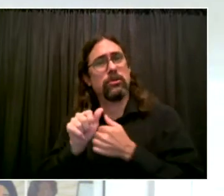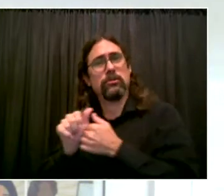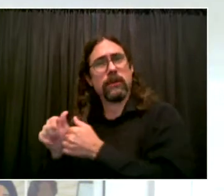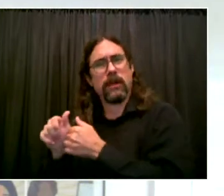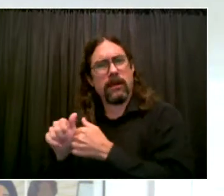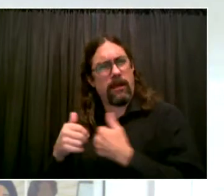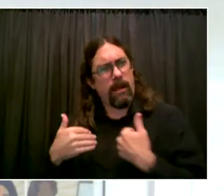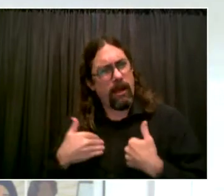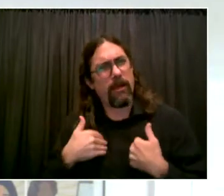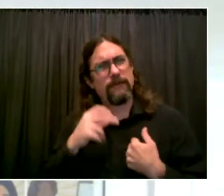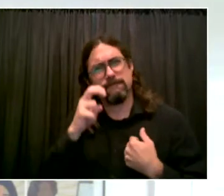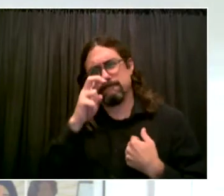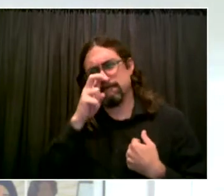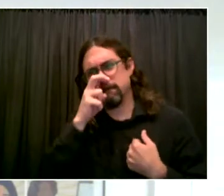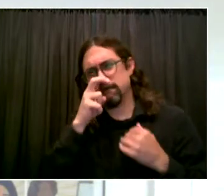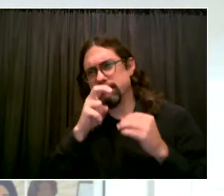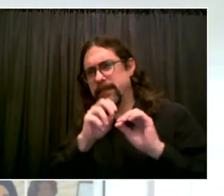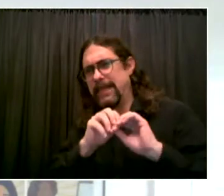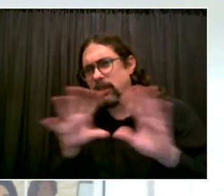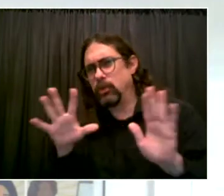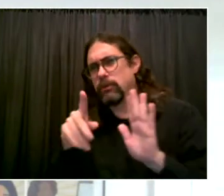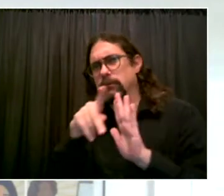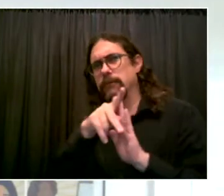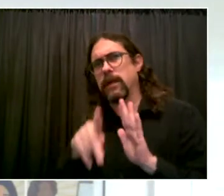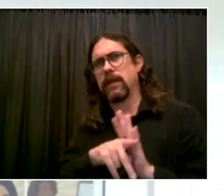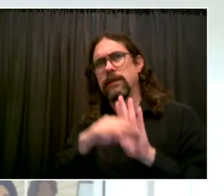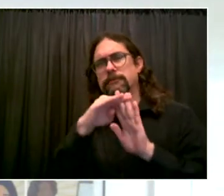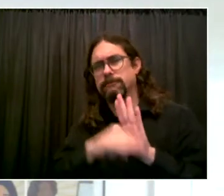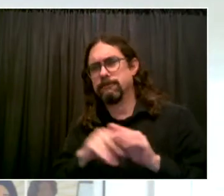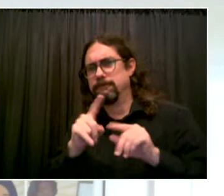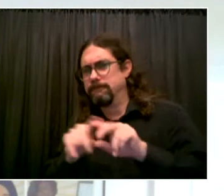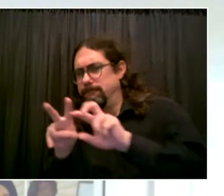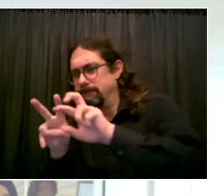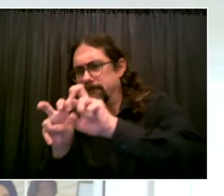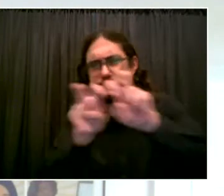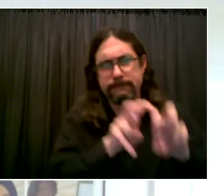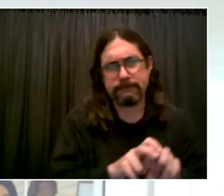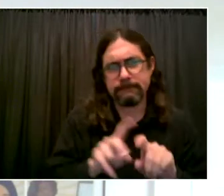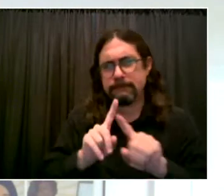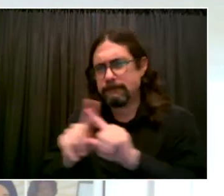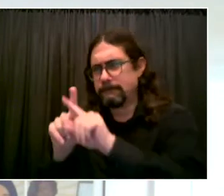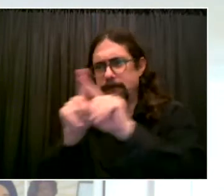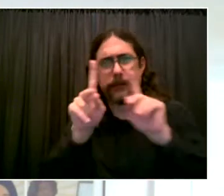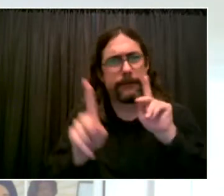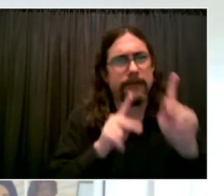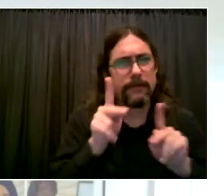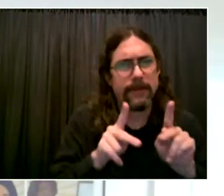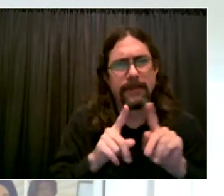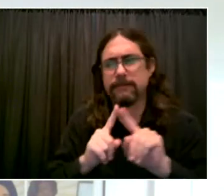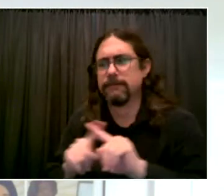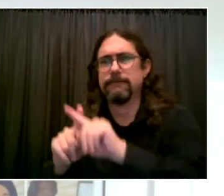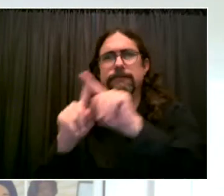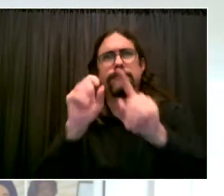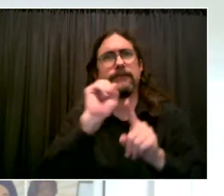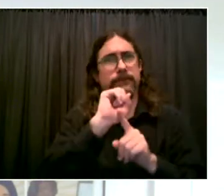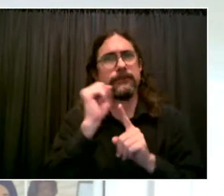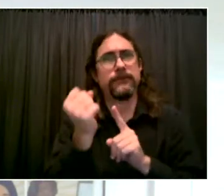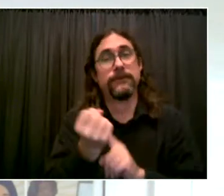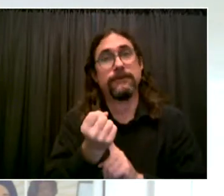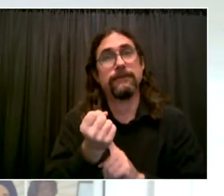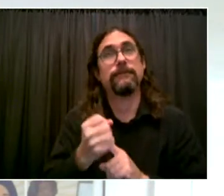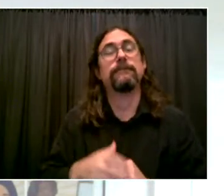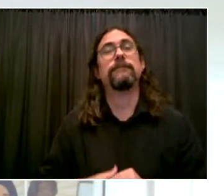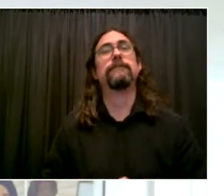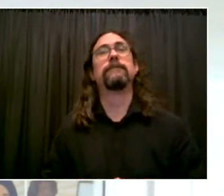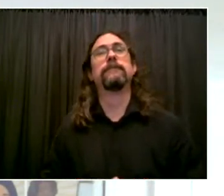but based on our guidance and the CDC guidance, people will be appropriately quarantined when there is that risk of